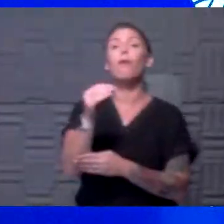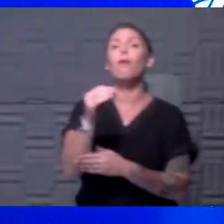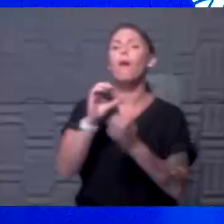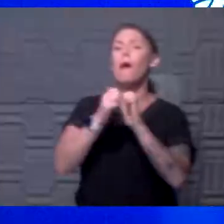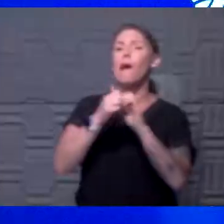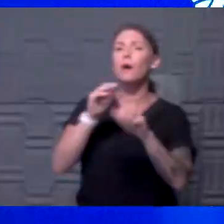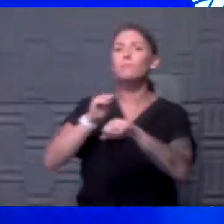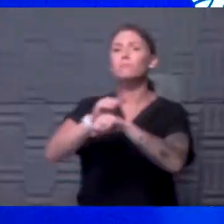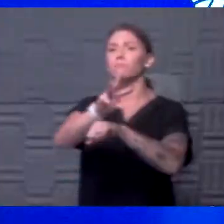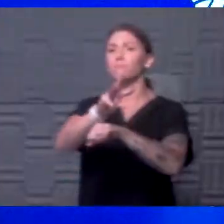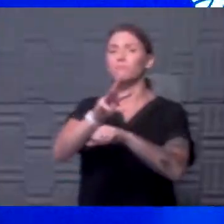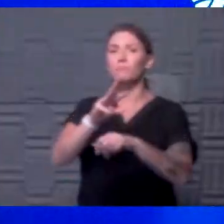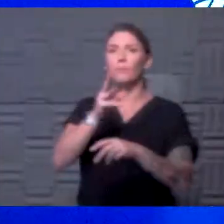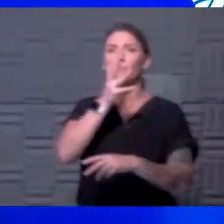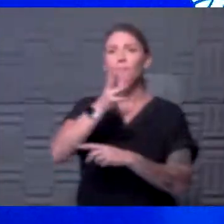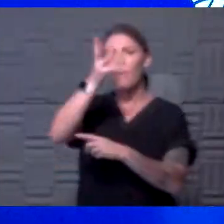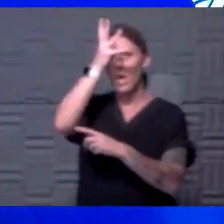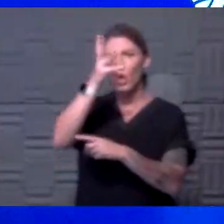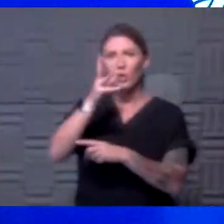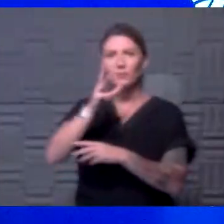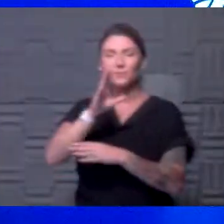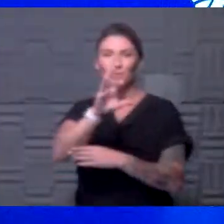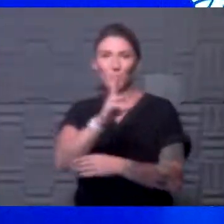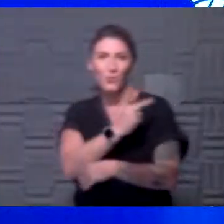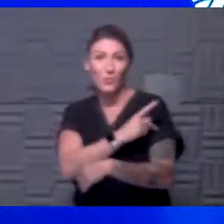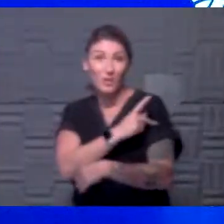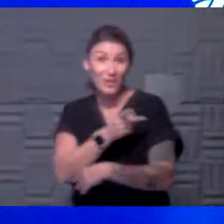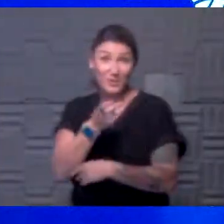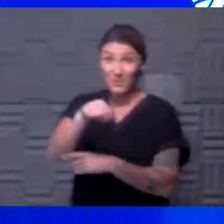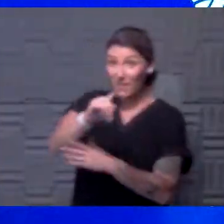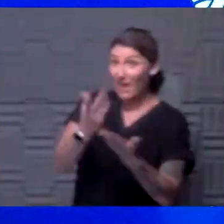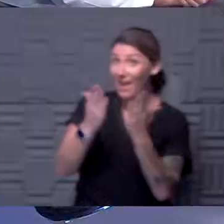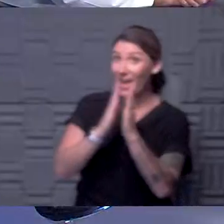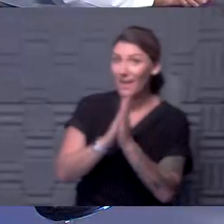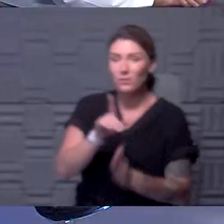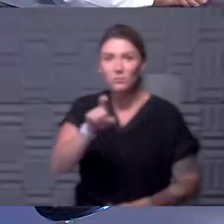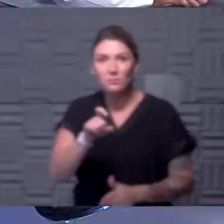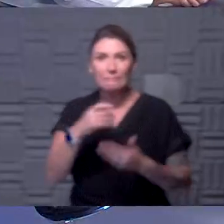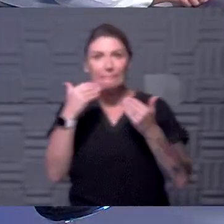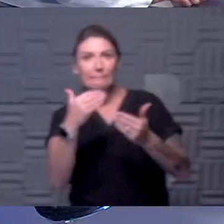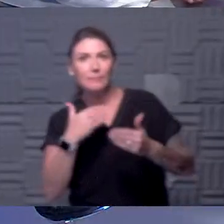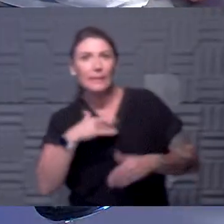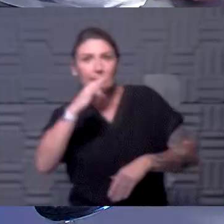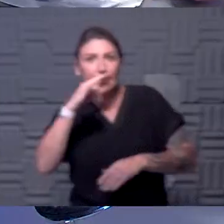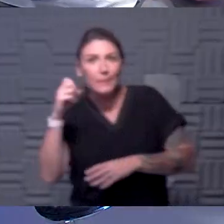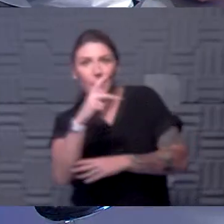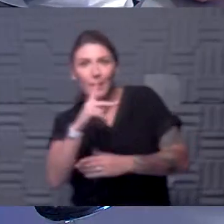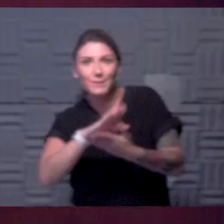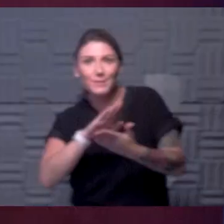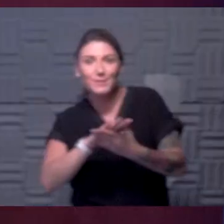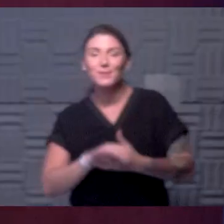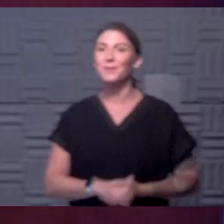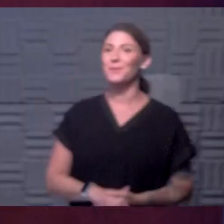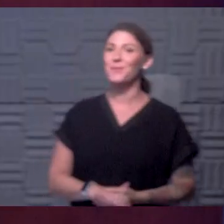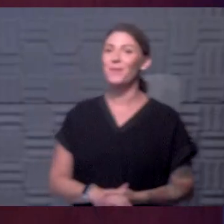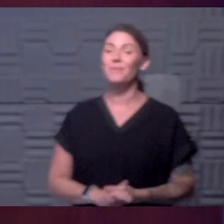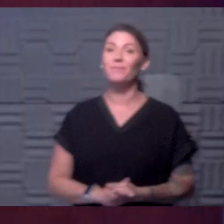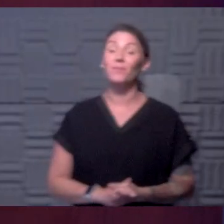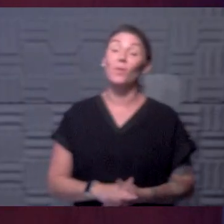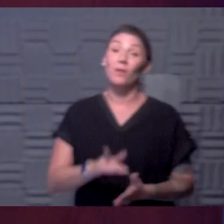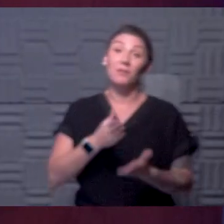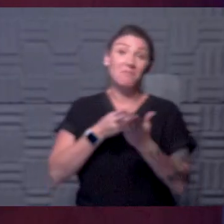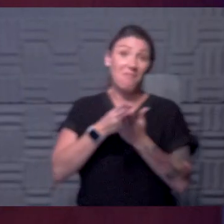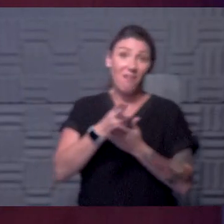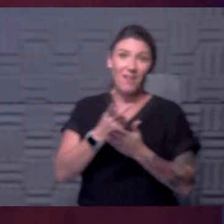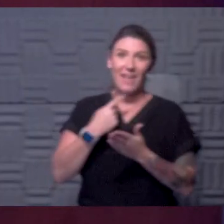you advise the parents of your patients? Okay, Do Steve. they ask you, should I let my kid go to school? Well, frankly, I